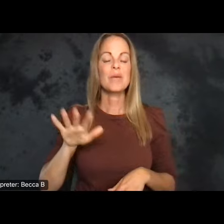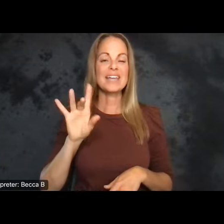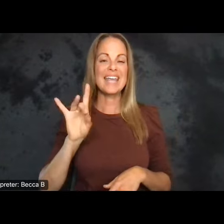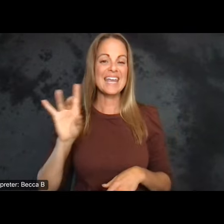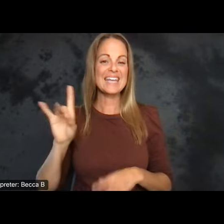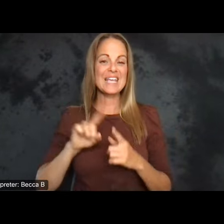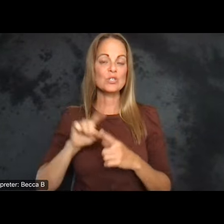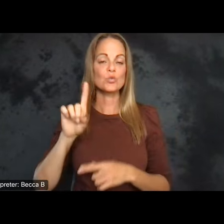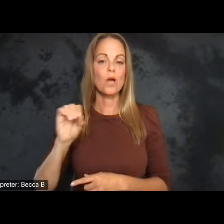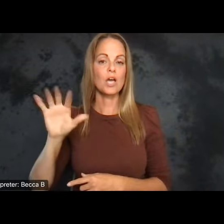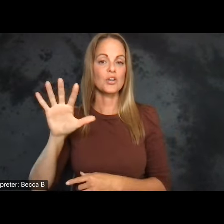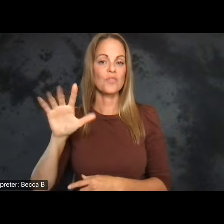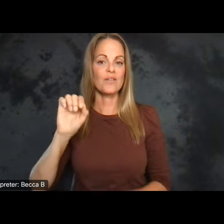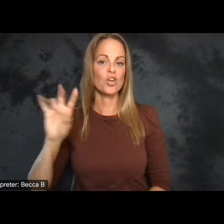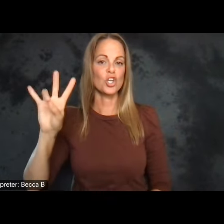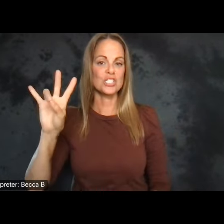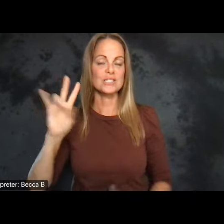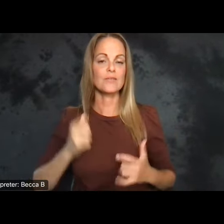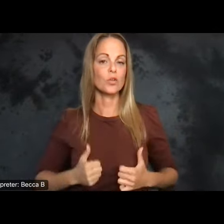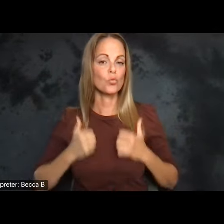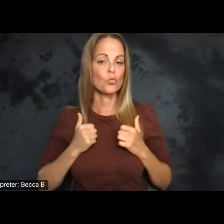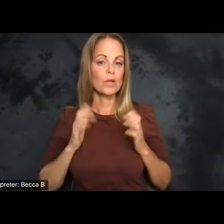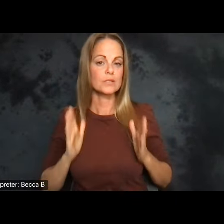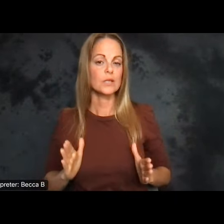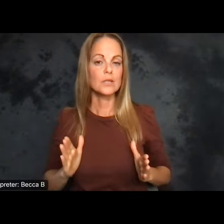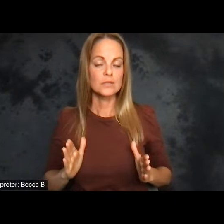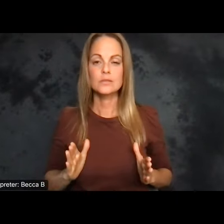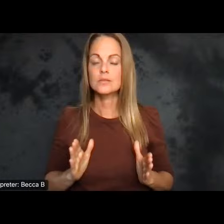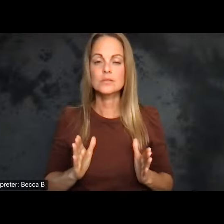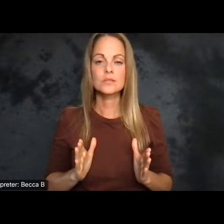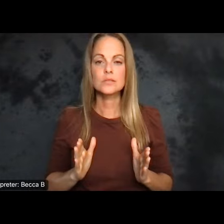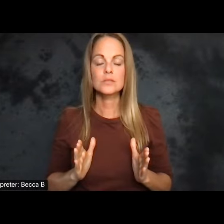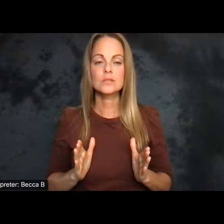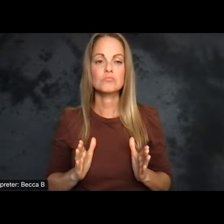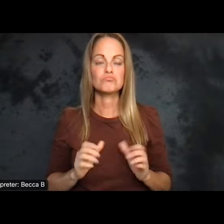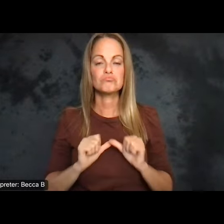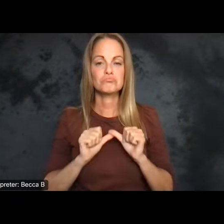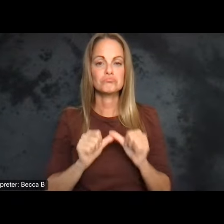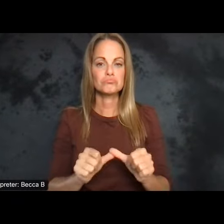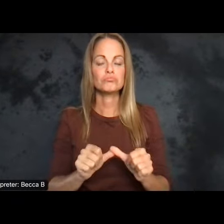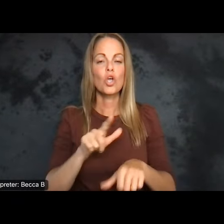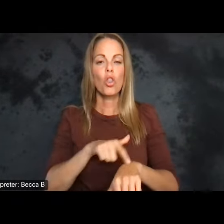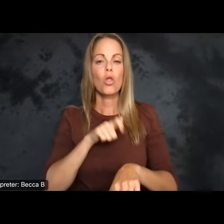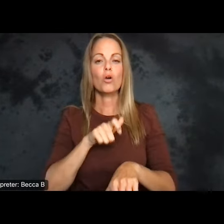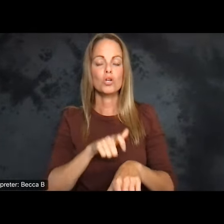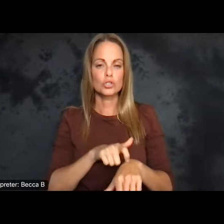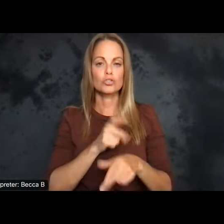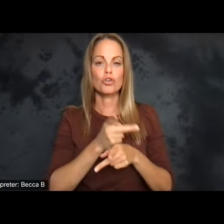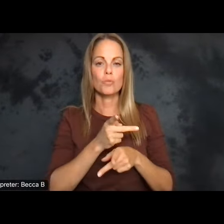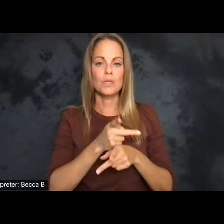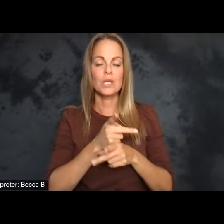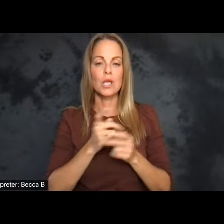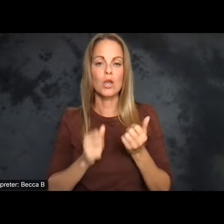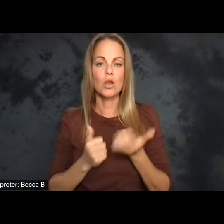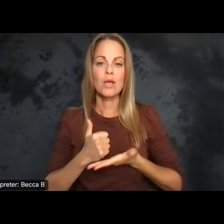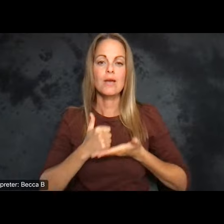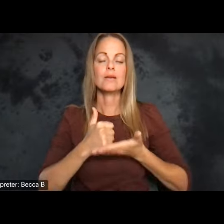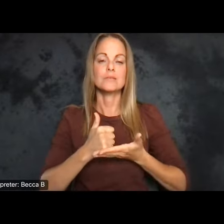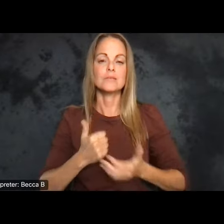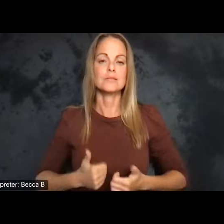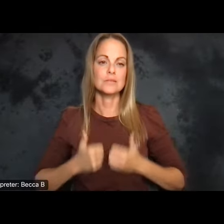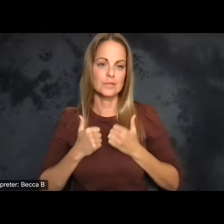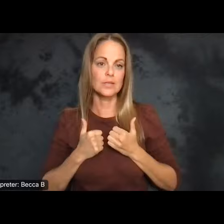105 to 107 residents at any given time. It is a mix of long-term care, assisted living, and domiciliary care at each of